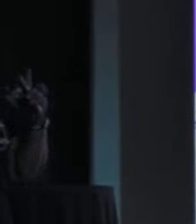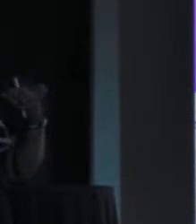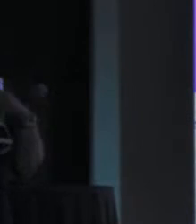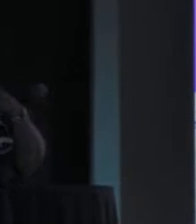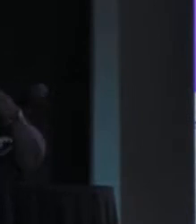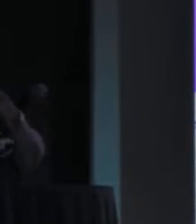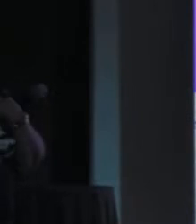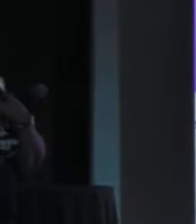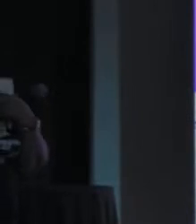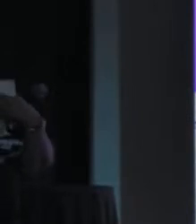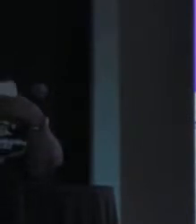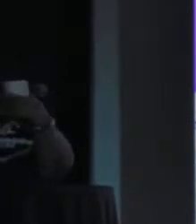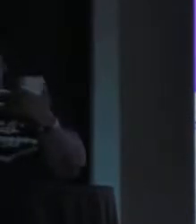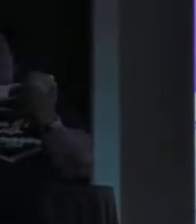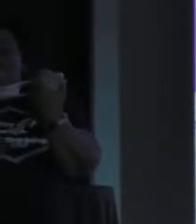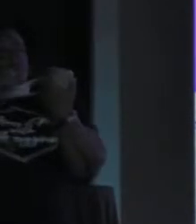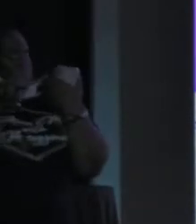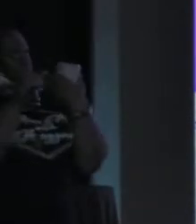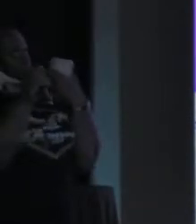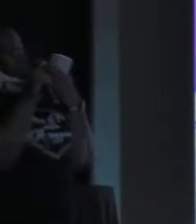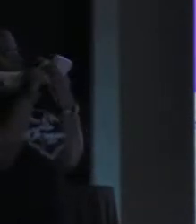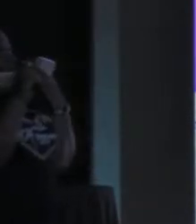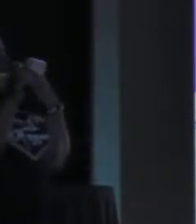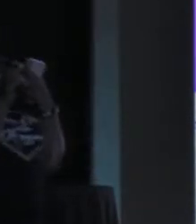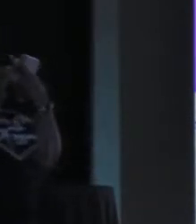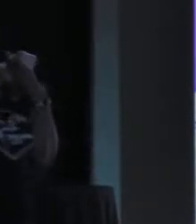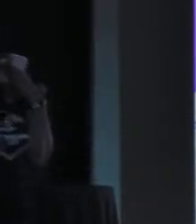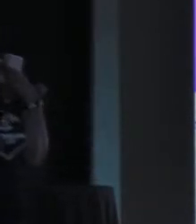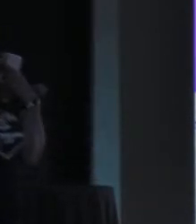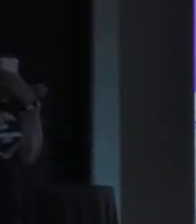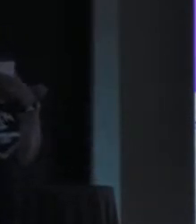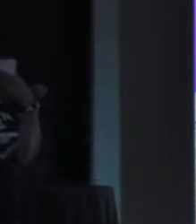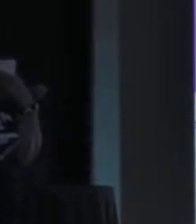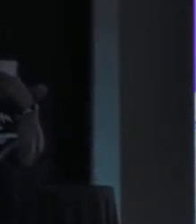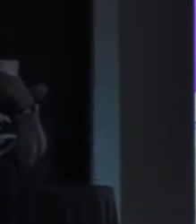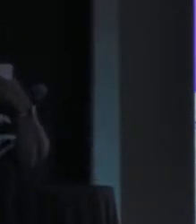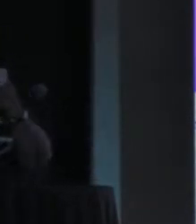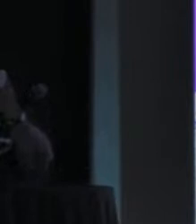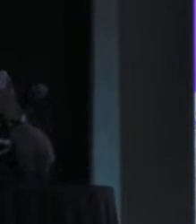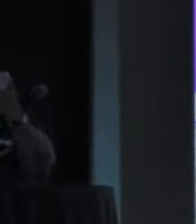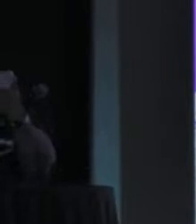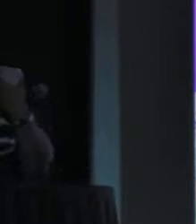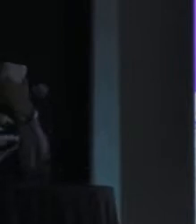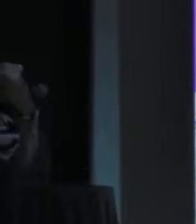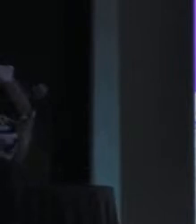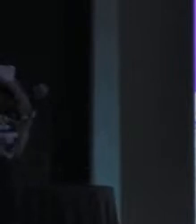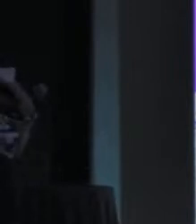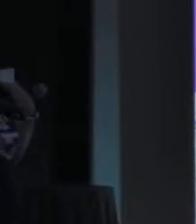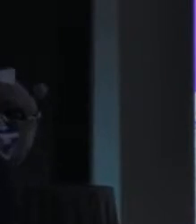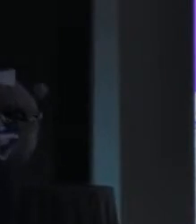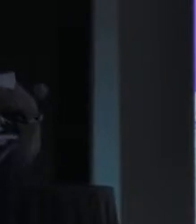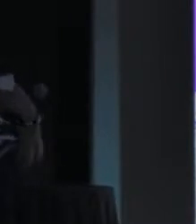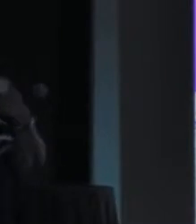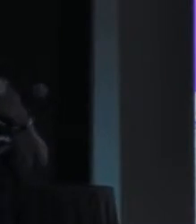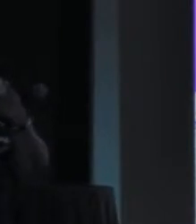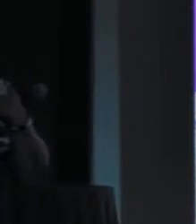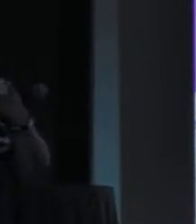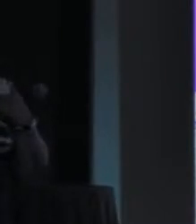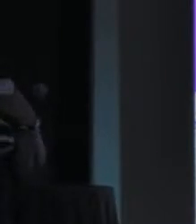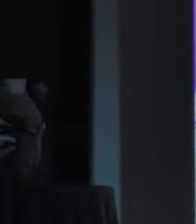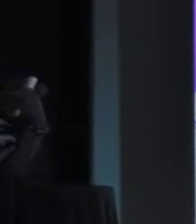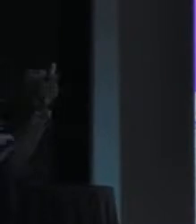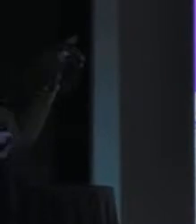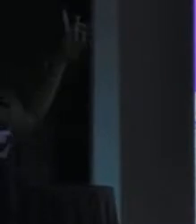slide, we're going to do a quick little giveaway. Well, y'all got the first one. Okay, so we've got